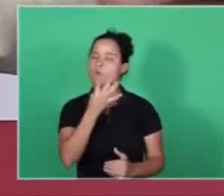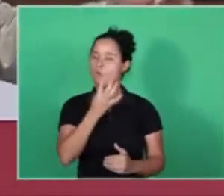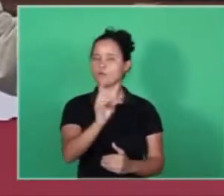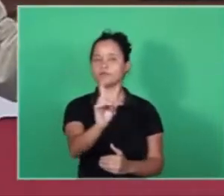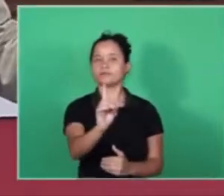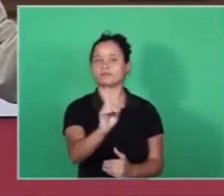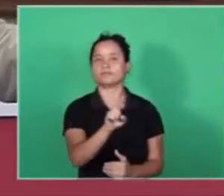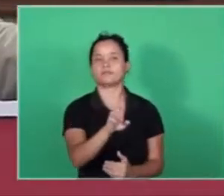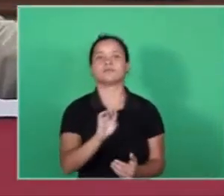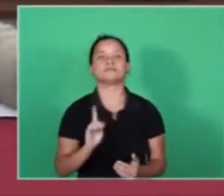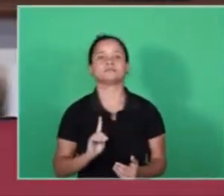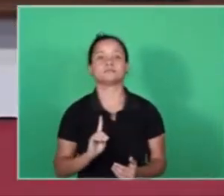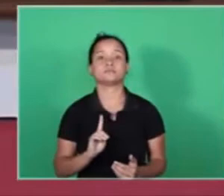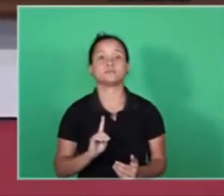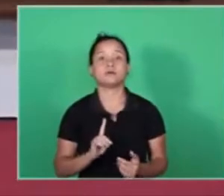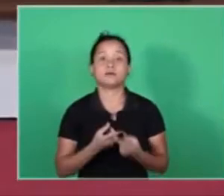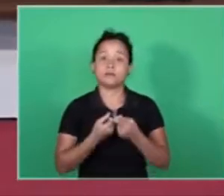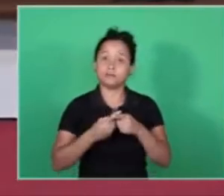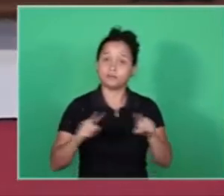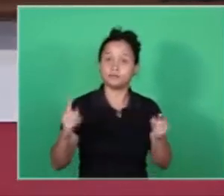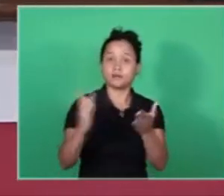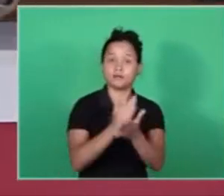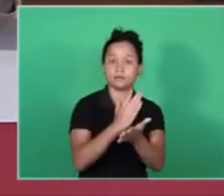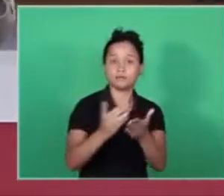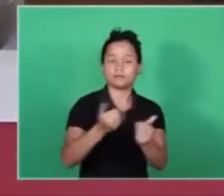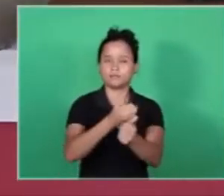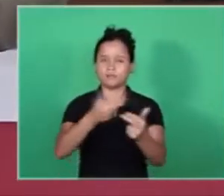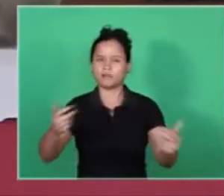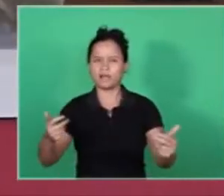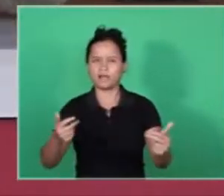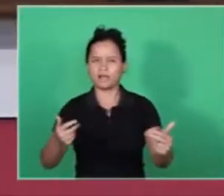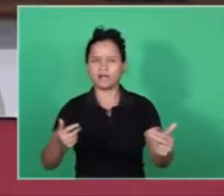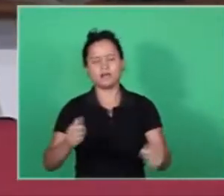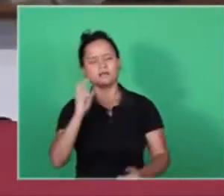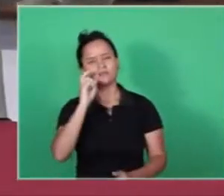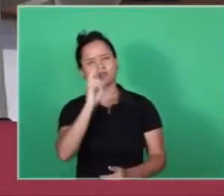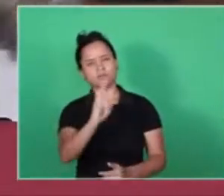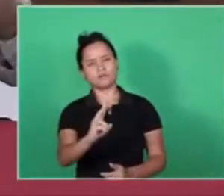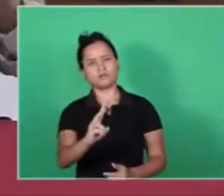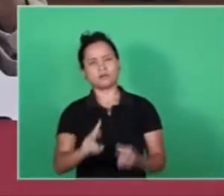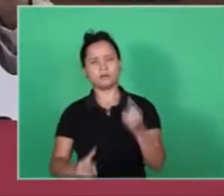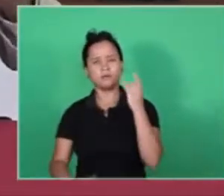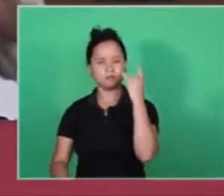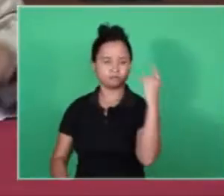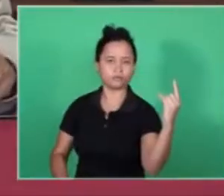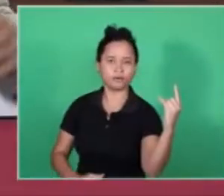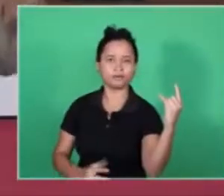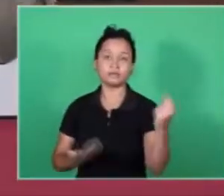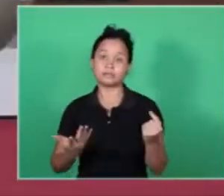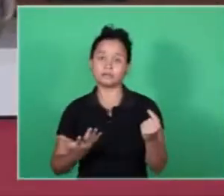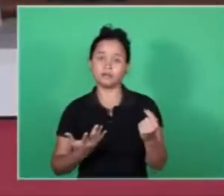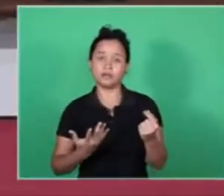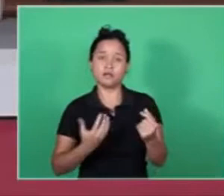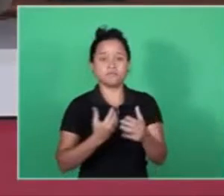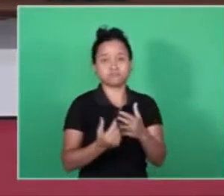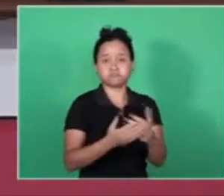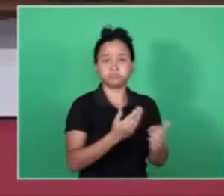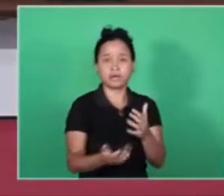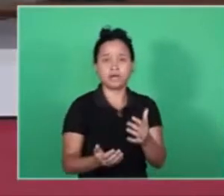I don't know, you don't even know what we're thinking about. Because of a physical attraction. All of